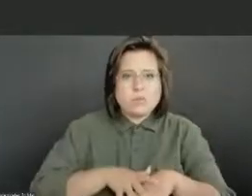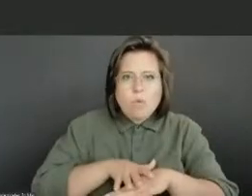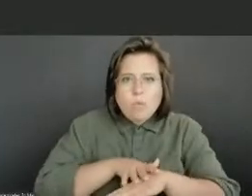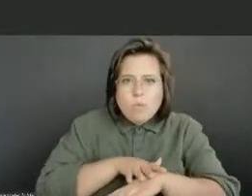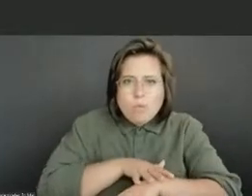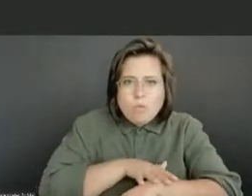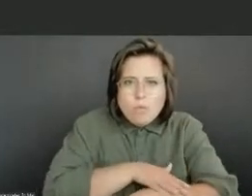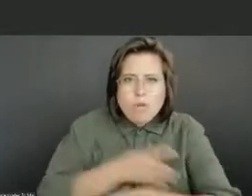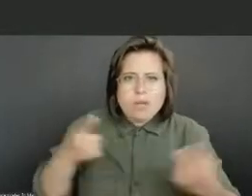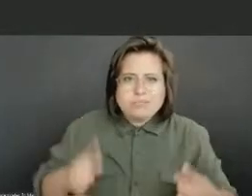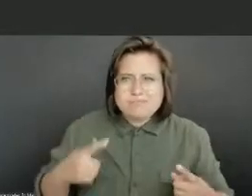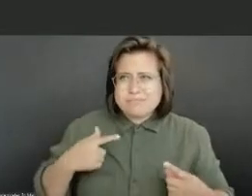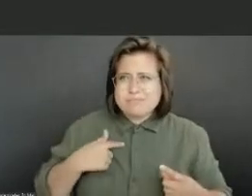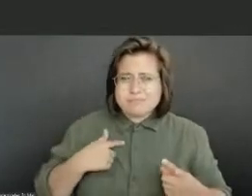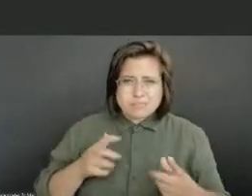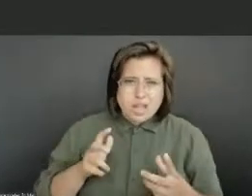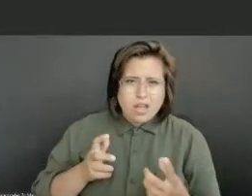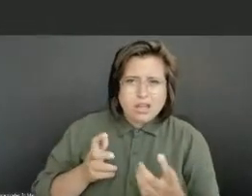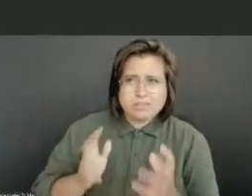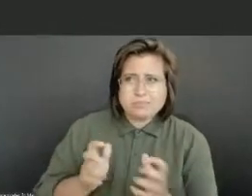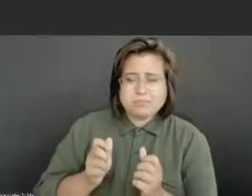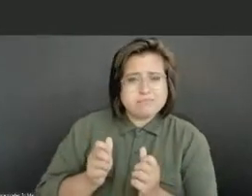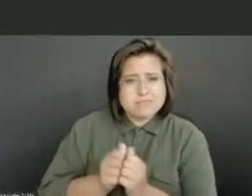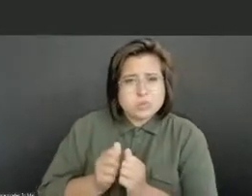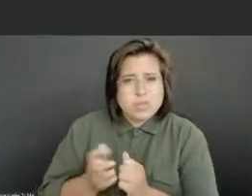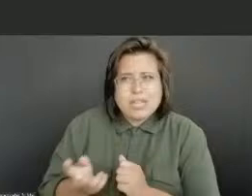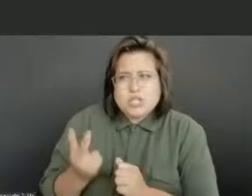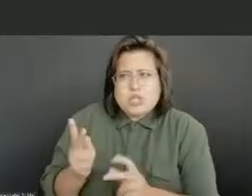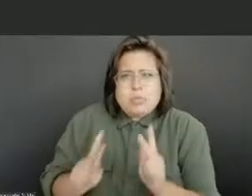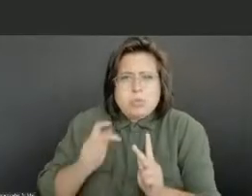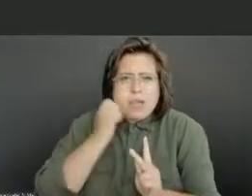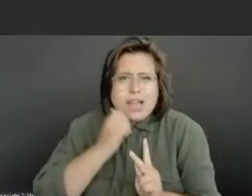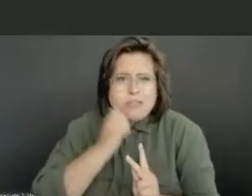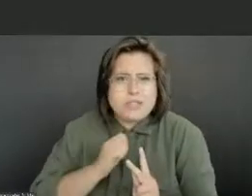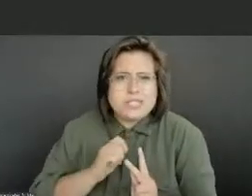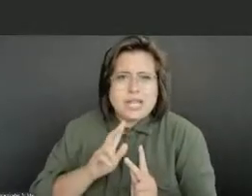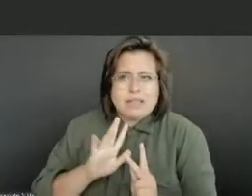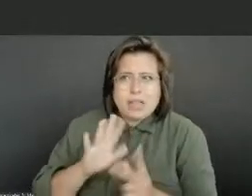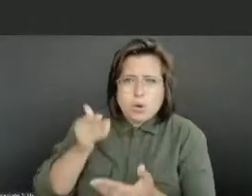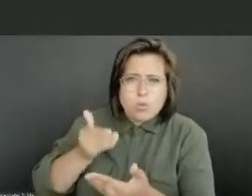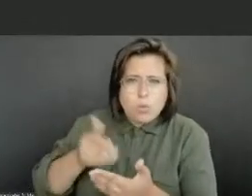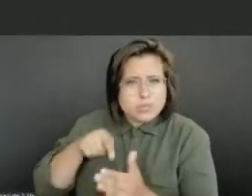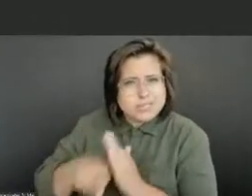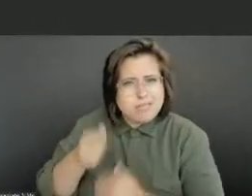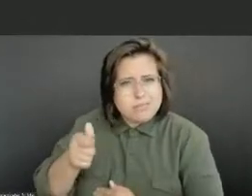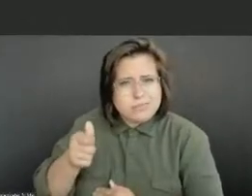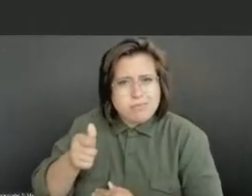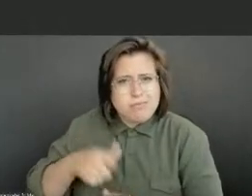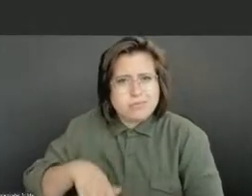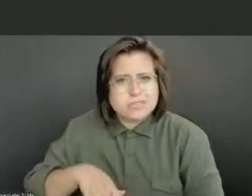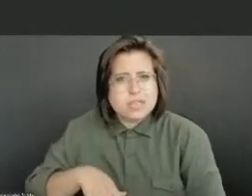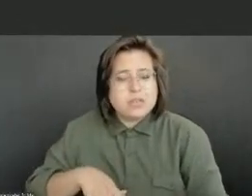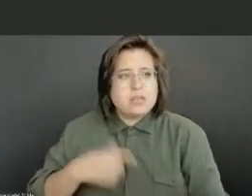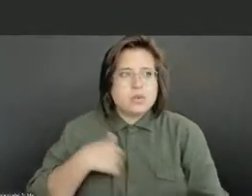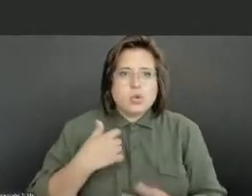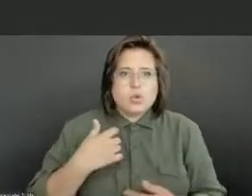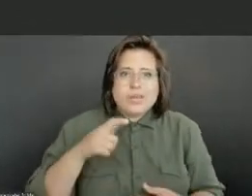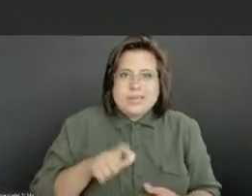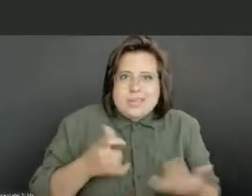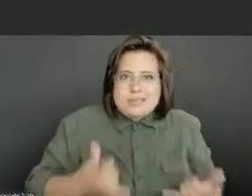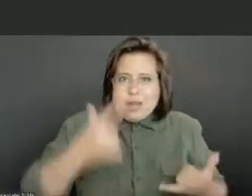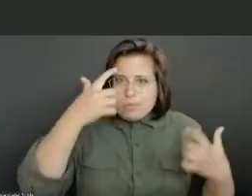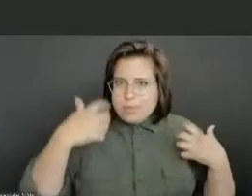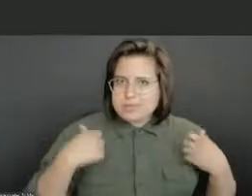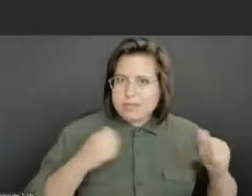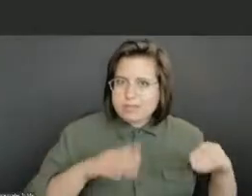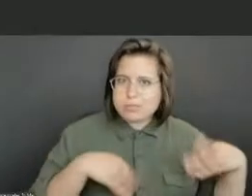day almost off the ledge. What we need is a healthcare system right now that provides mental health to them, also provides sleep